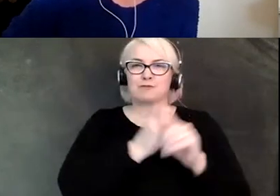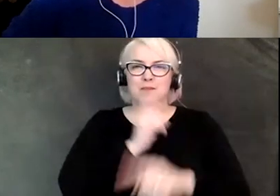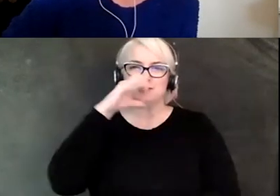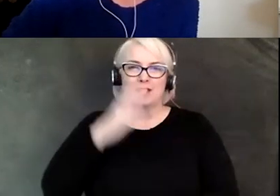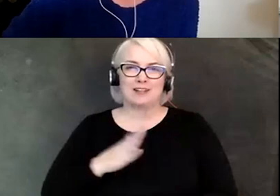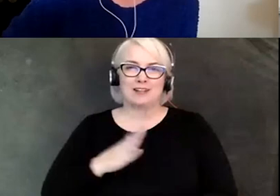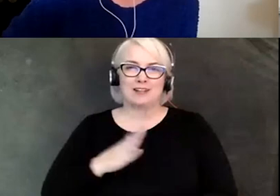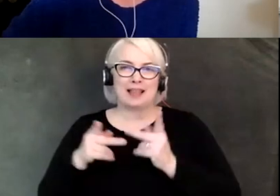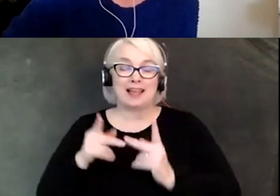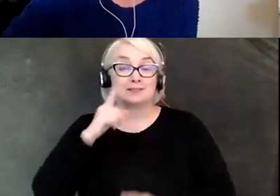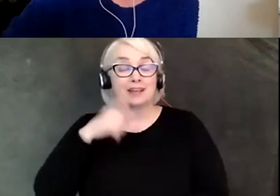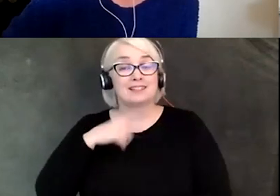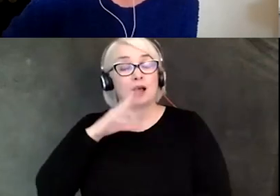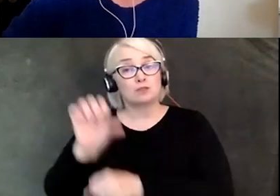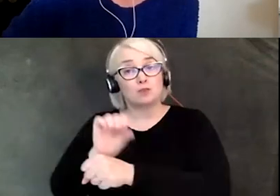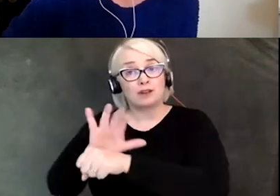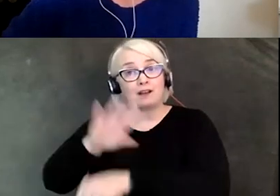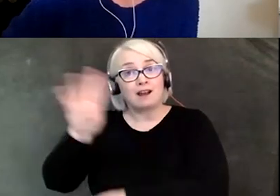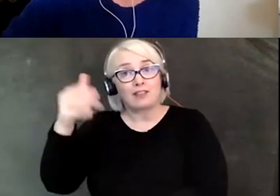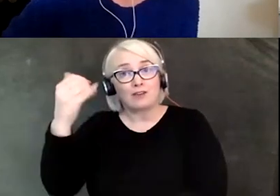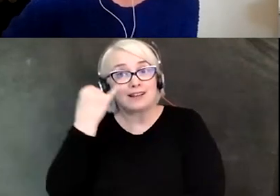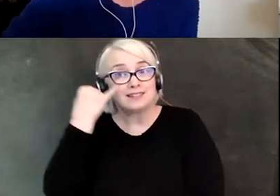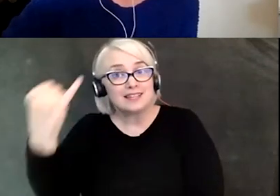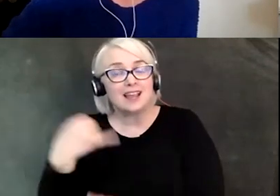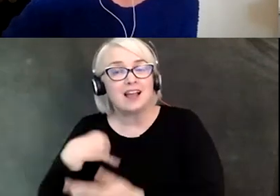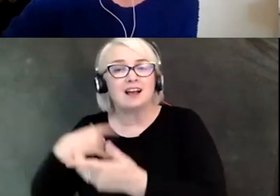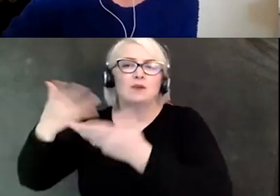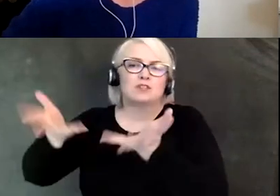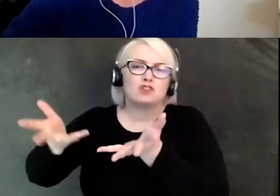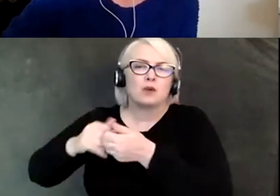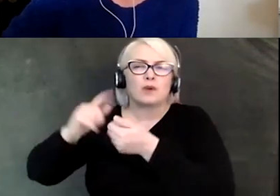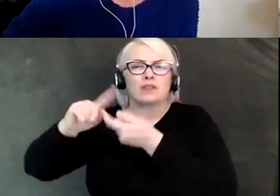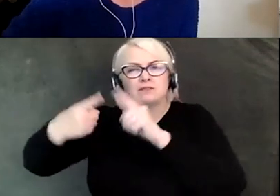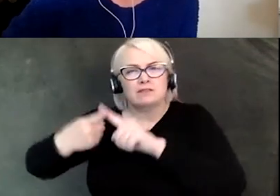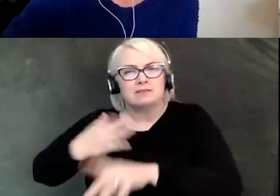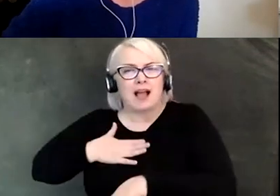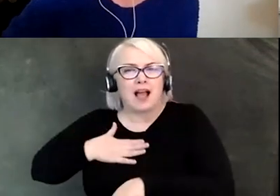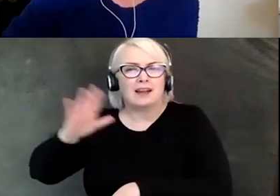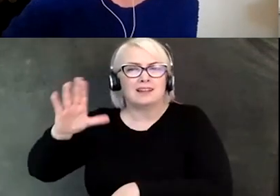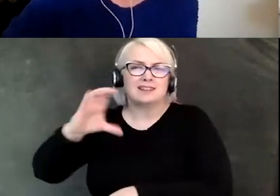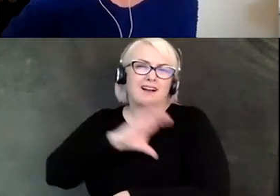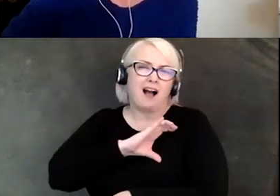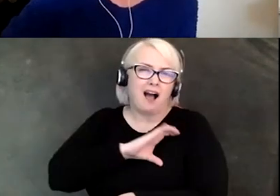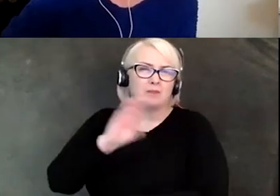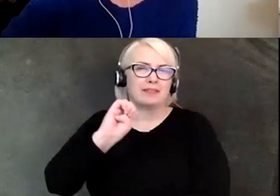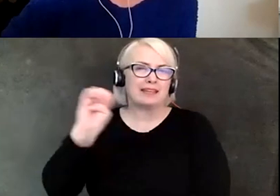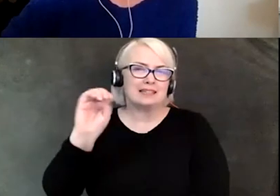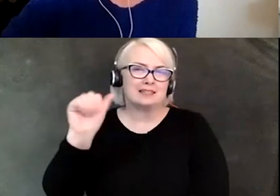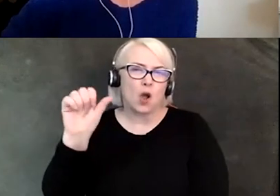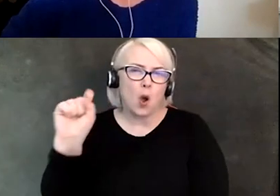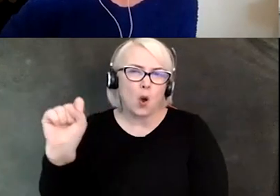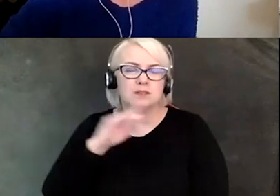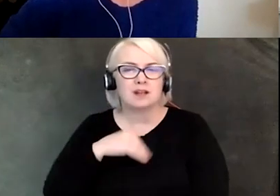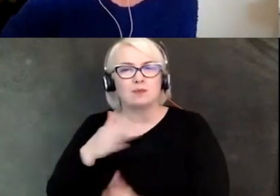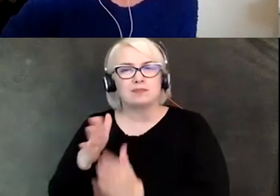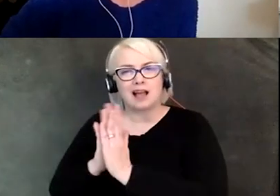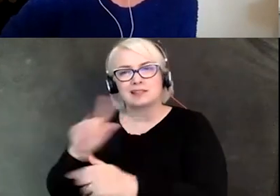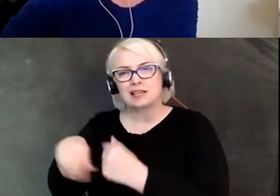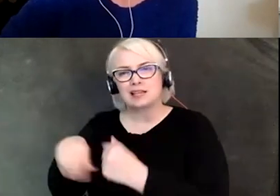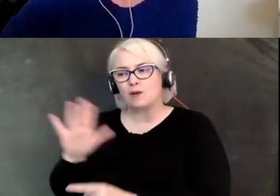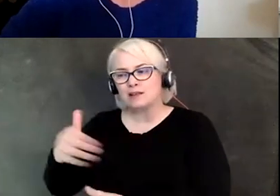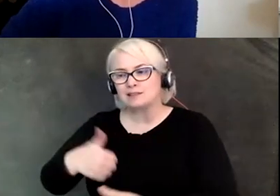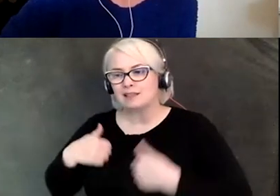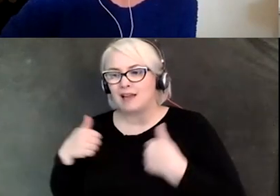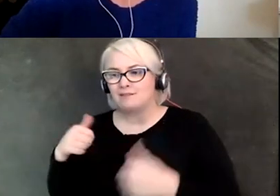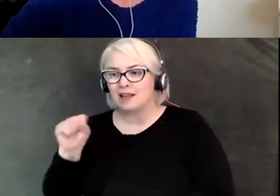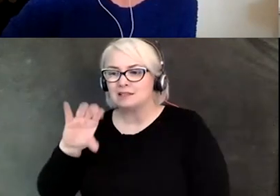idea I was working on. was talking to a buddy of mine who's a cop on the East coast. And he said, I was asking about his life as a, as a cop. And he said to me, you know, used